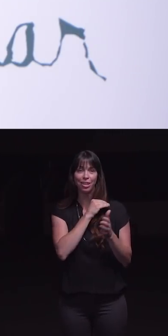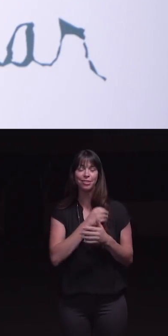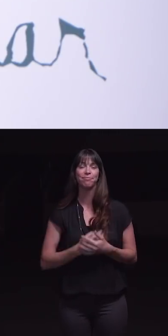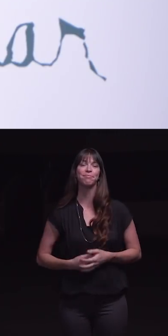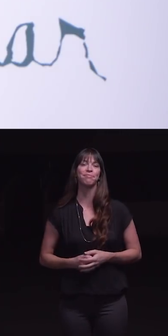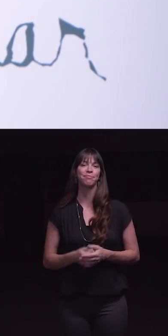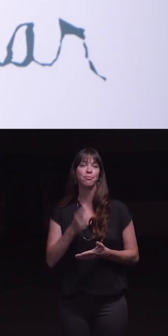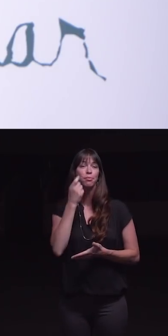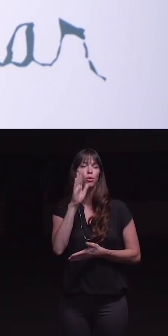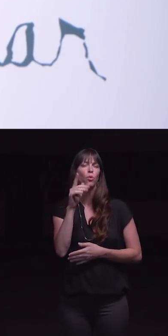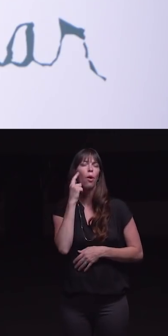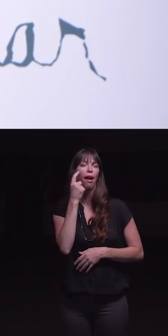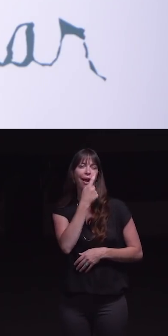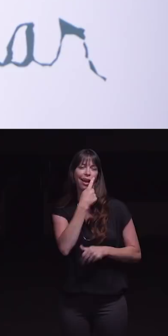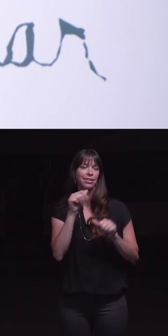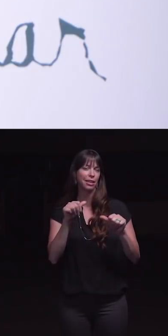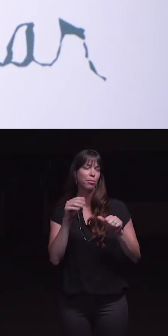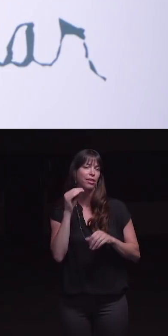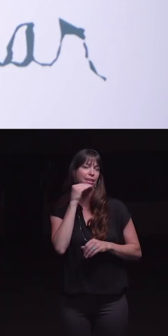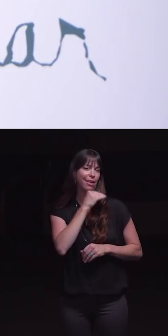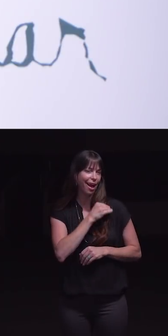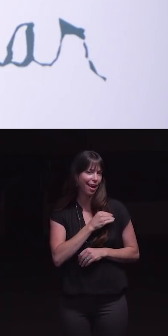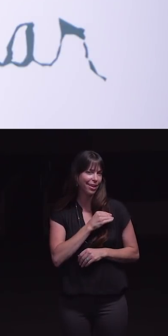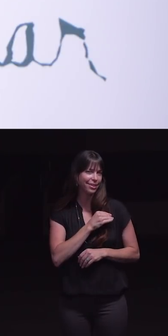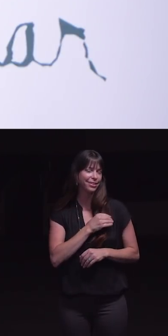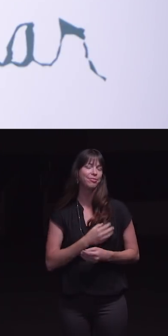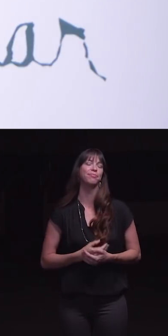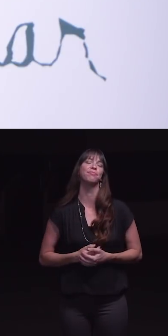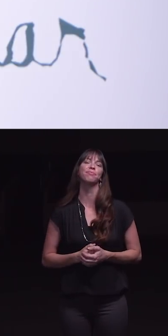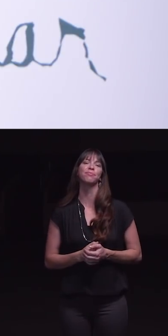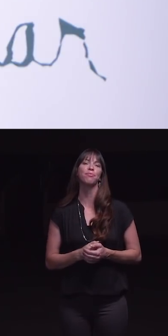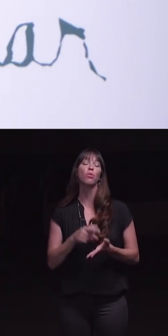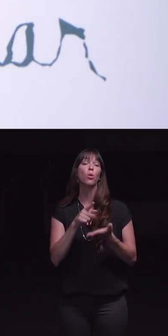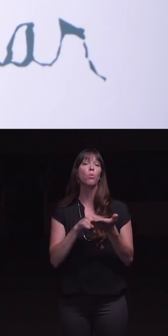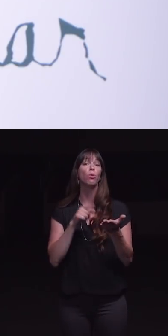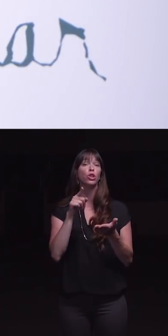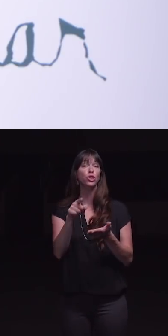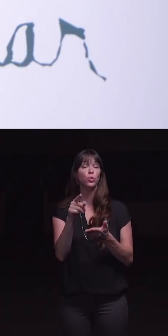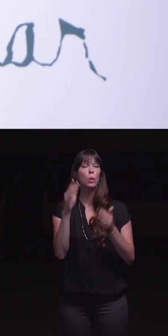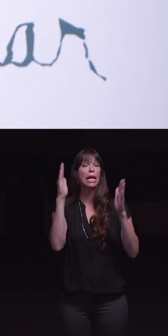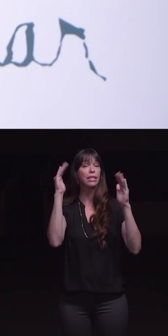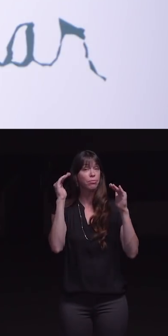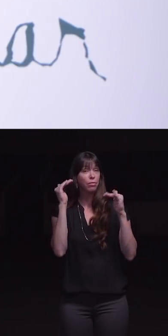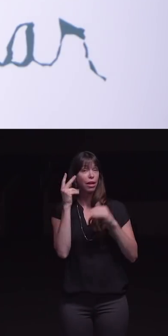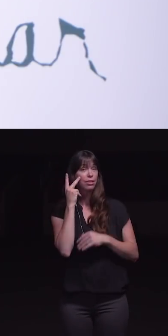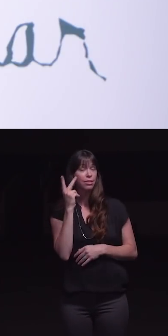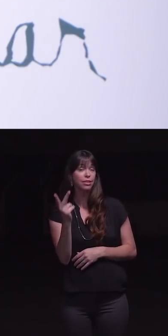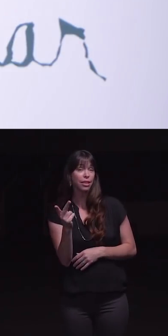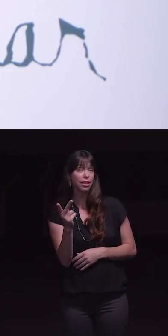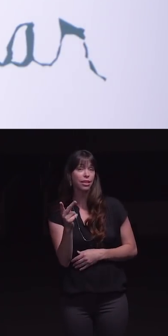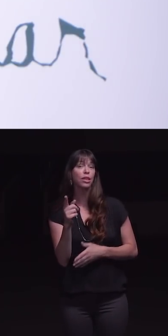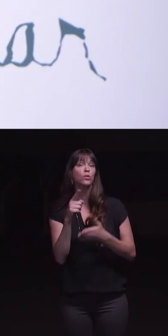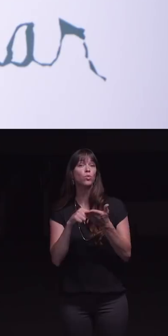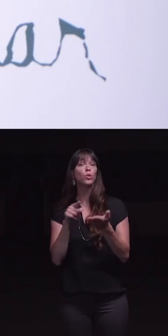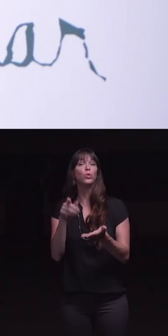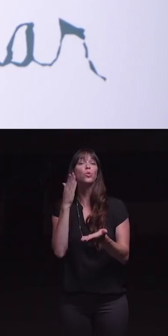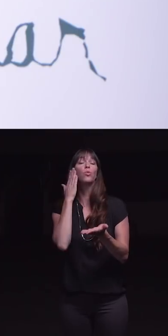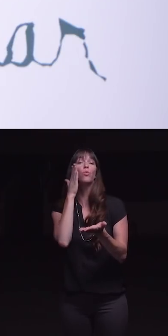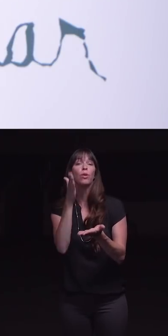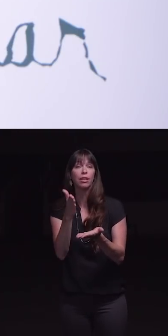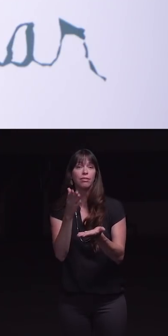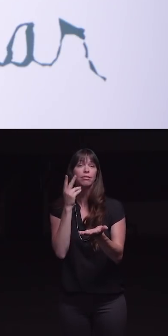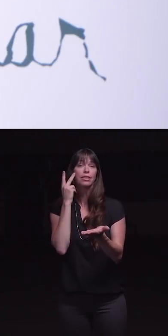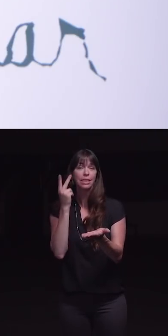Liar. Because your eyes can deceive you. What you expect to see is what you